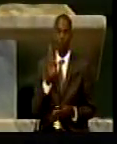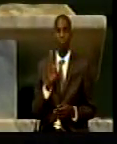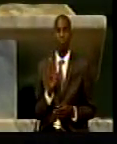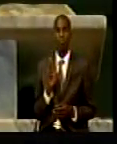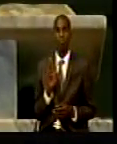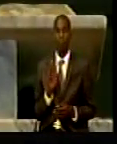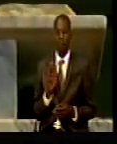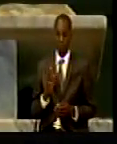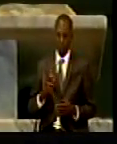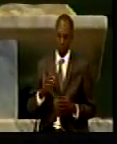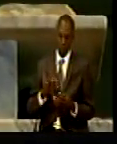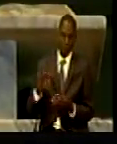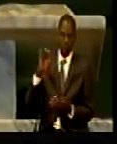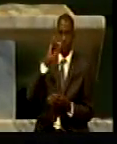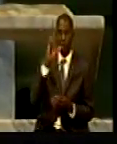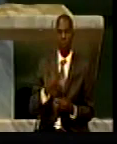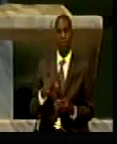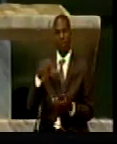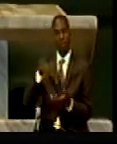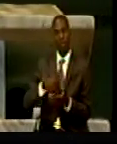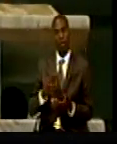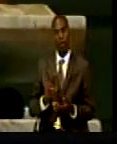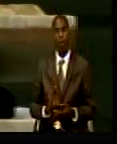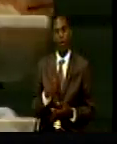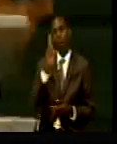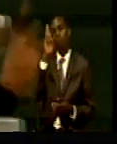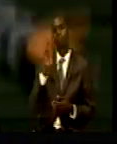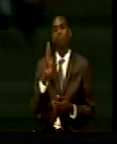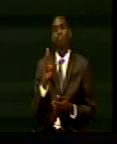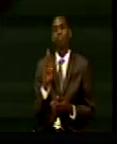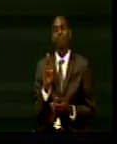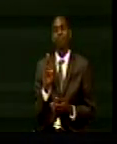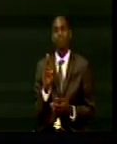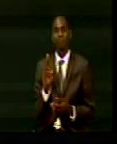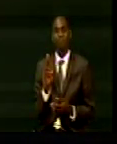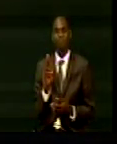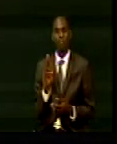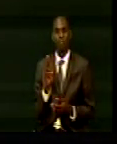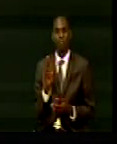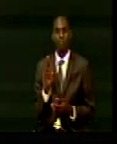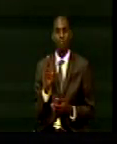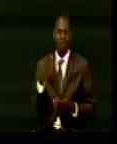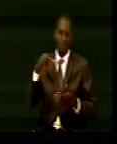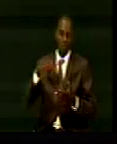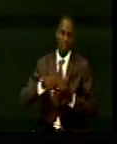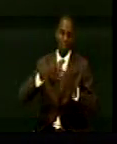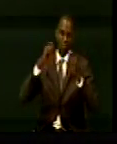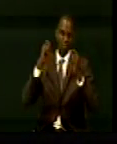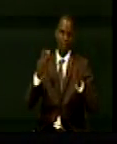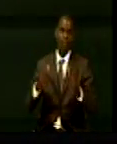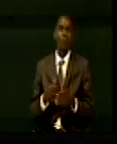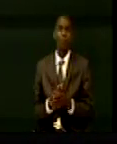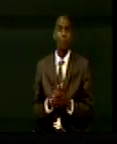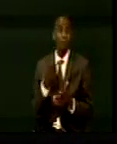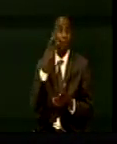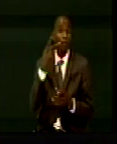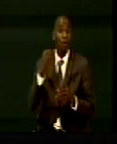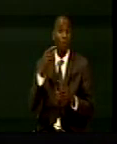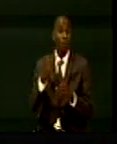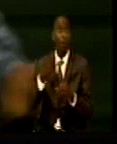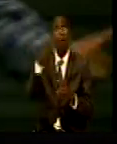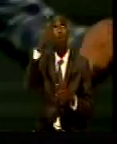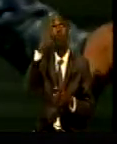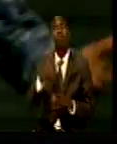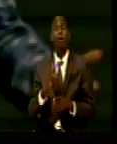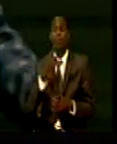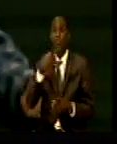stand upright. Spiritually, stand fast. You see, the word of God tells us, as